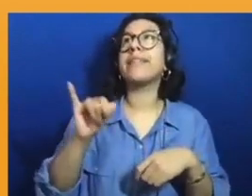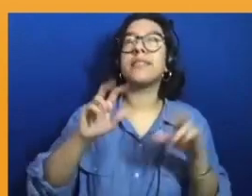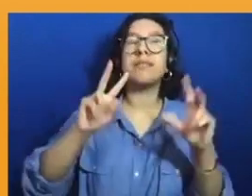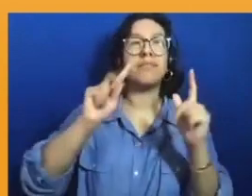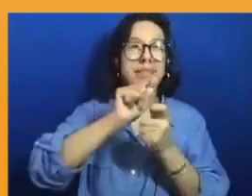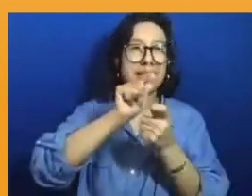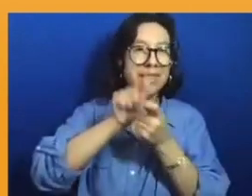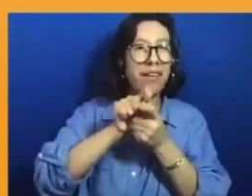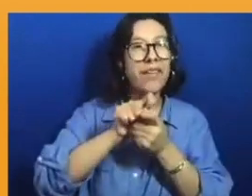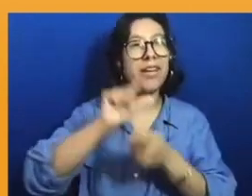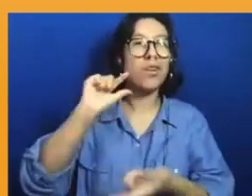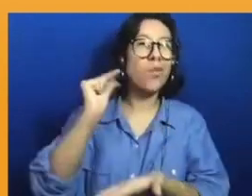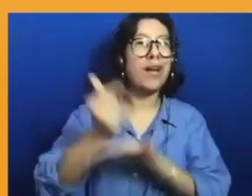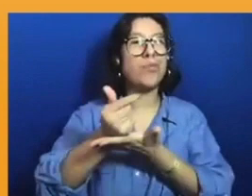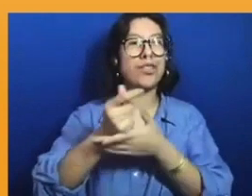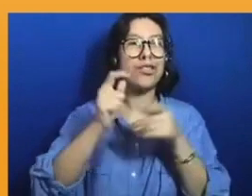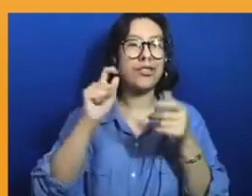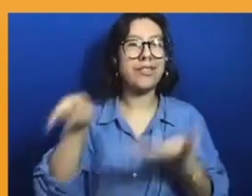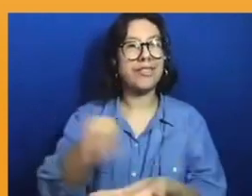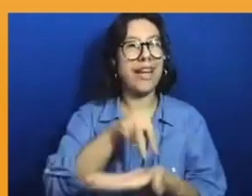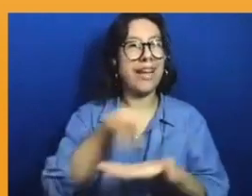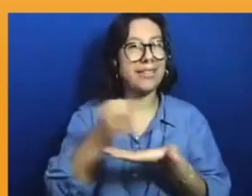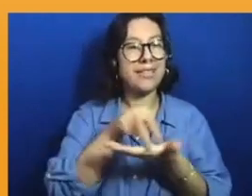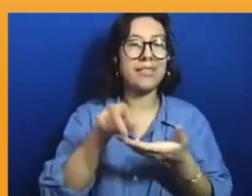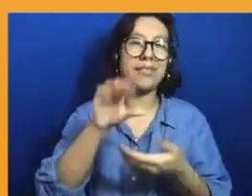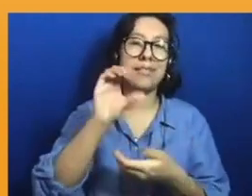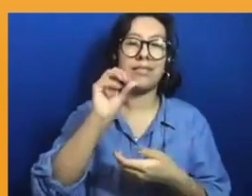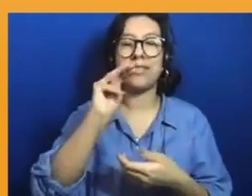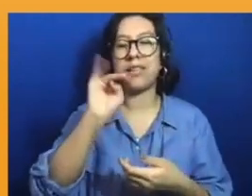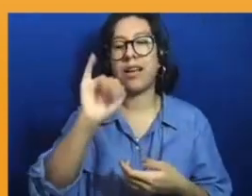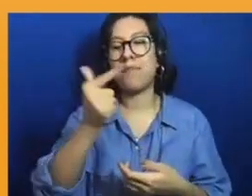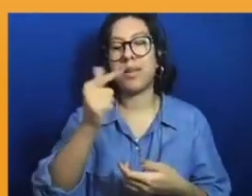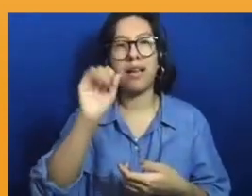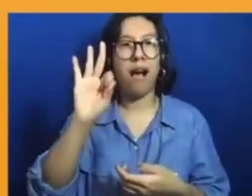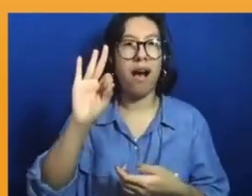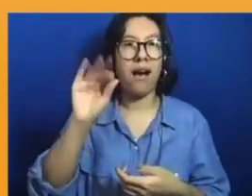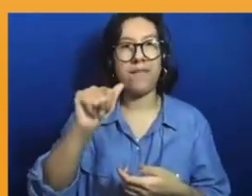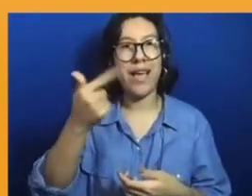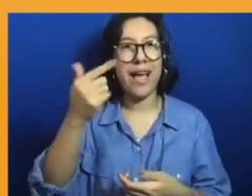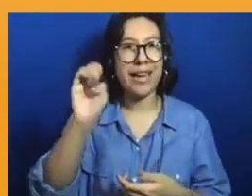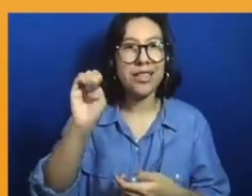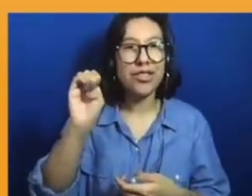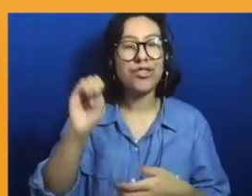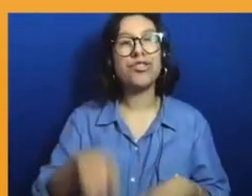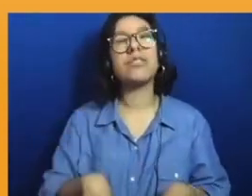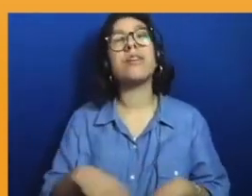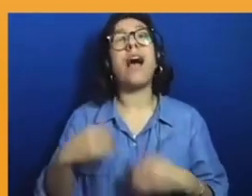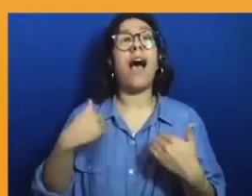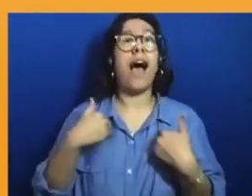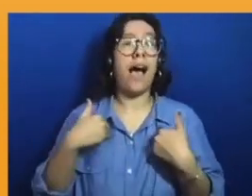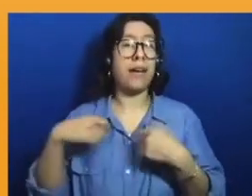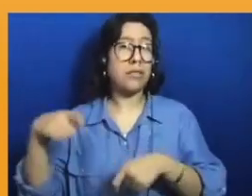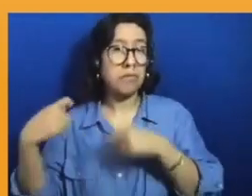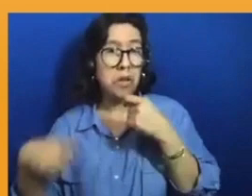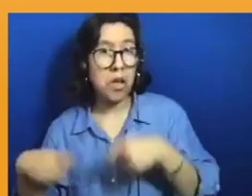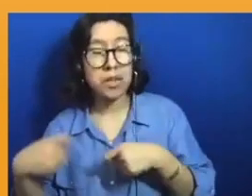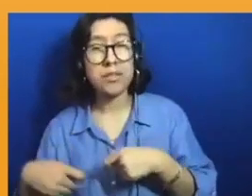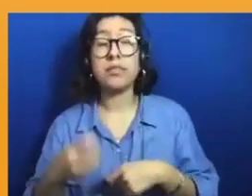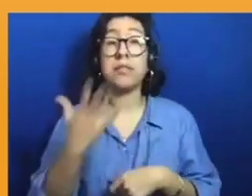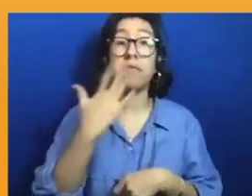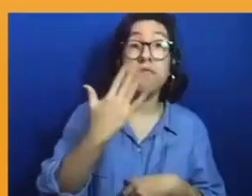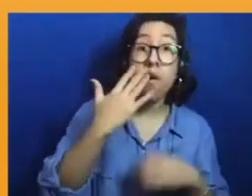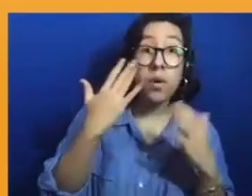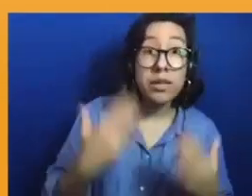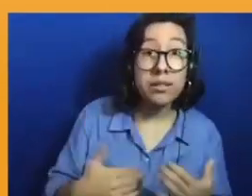dance. I got to work with, you know, a rhythm pad artist, a flautist, a vocalist,